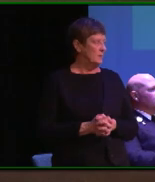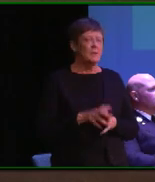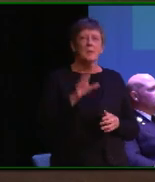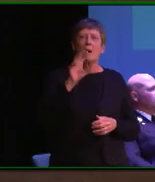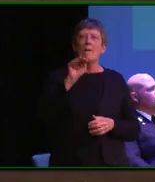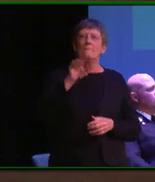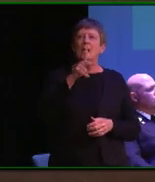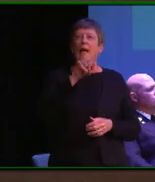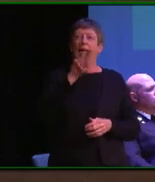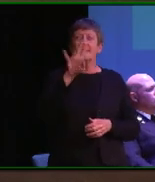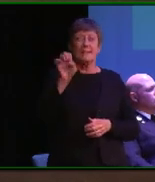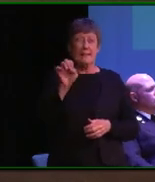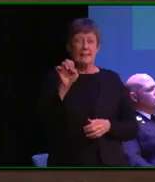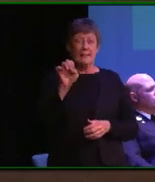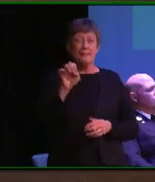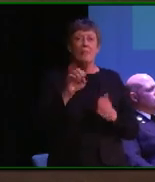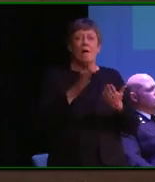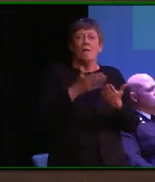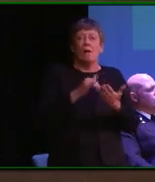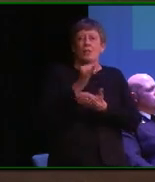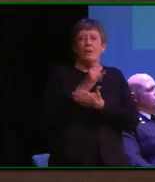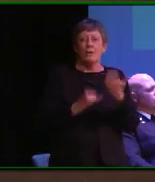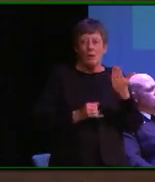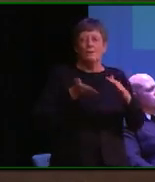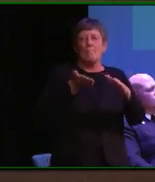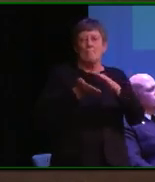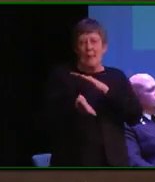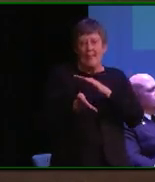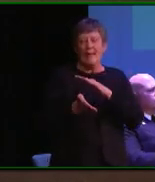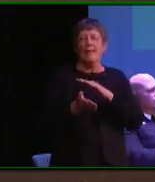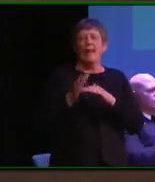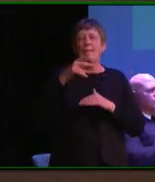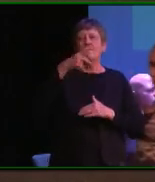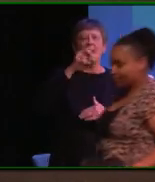Mackenzie Raposo, Culinary Arts, Baking and Pastry.